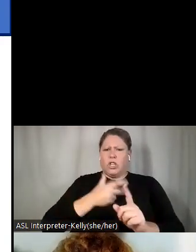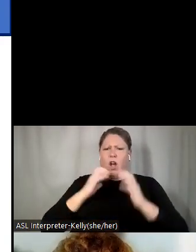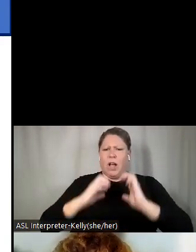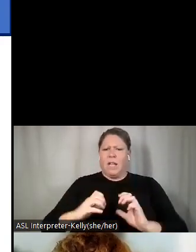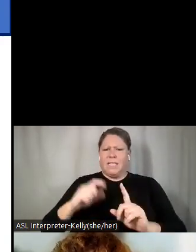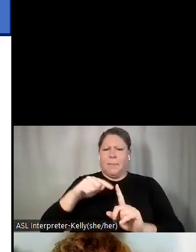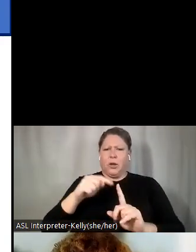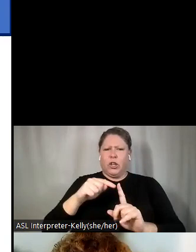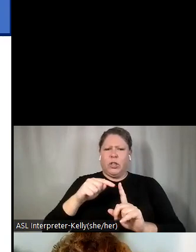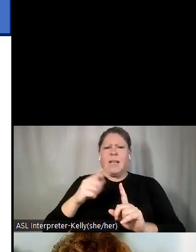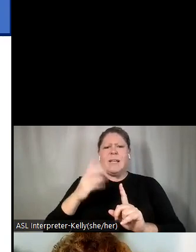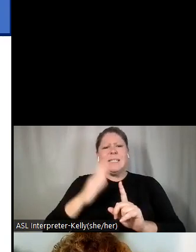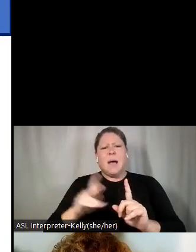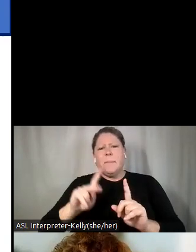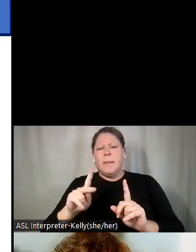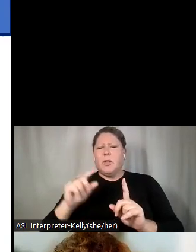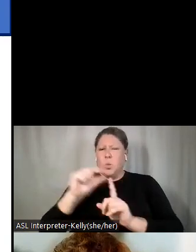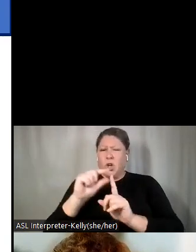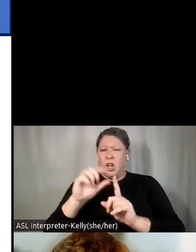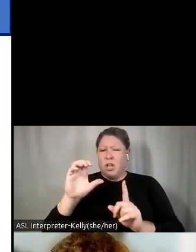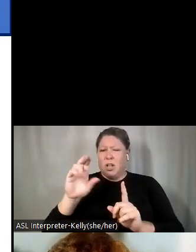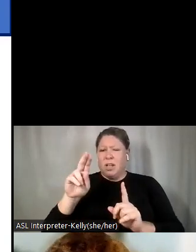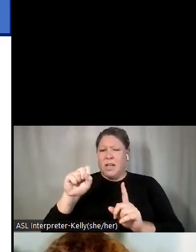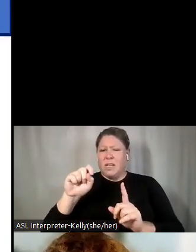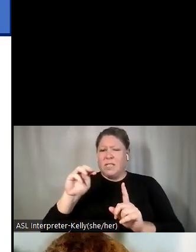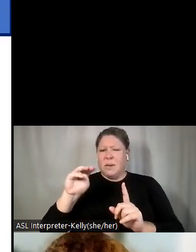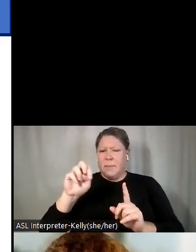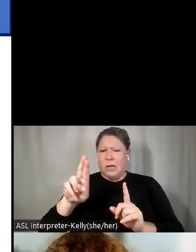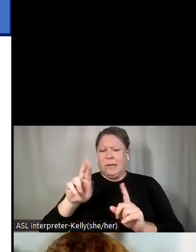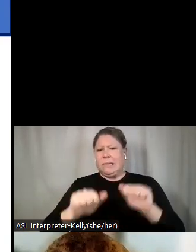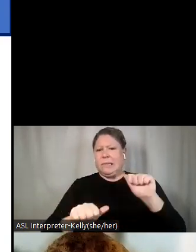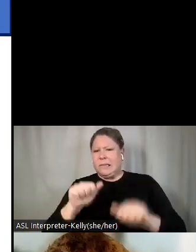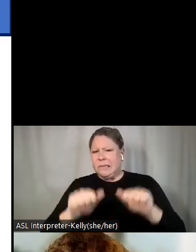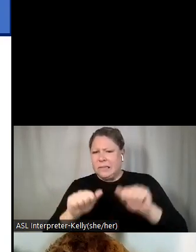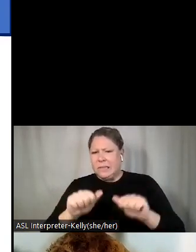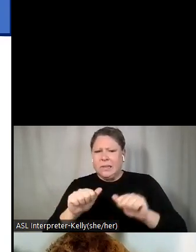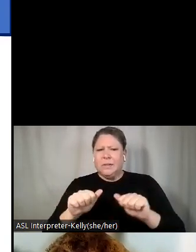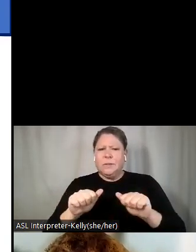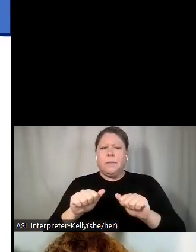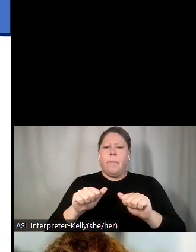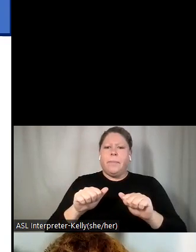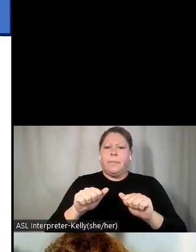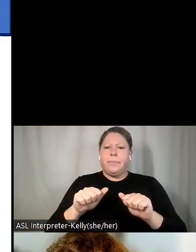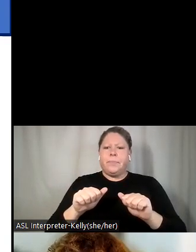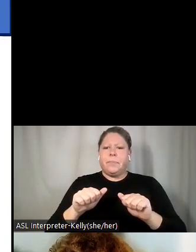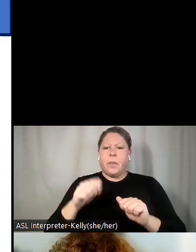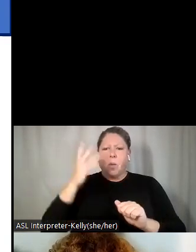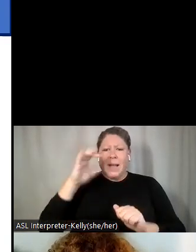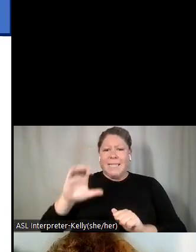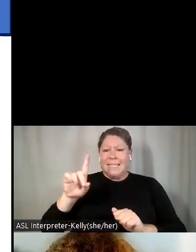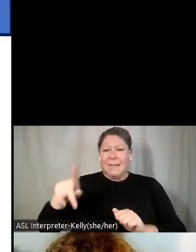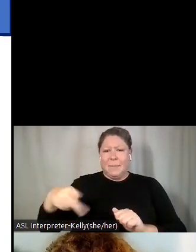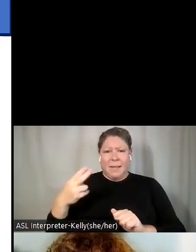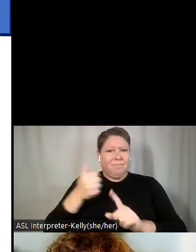respond to with a little bit of hesitation when it's first introduced, because CDPH is not a business